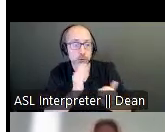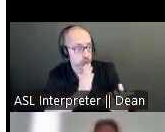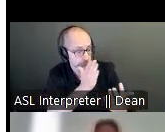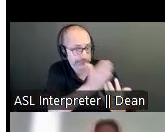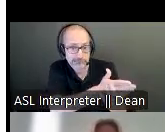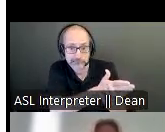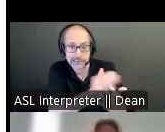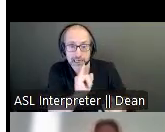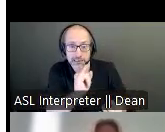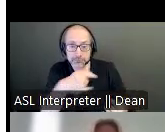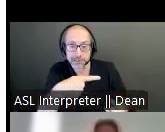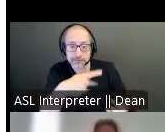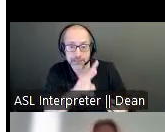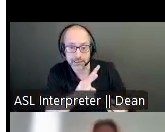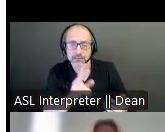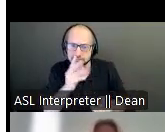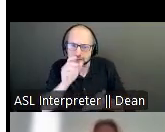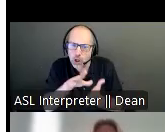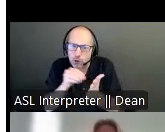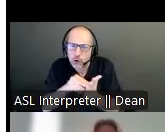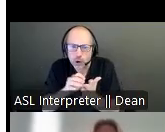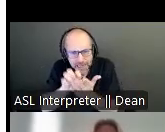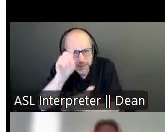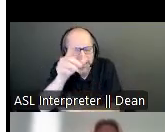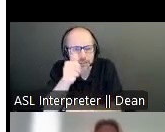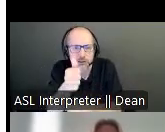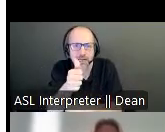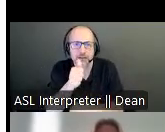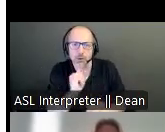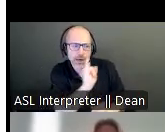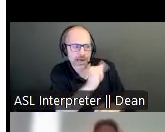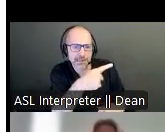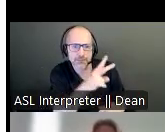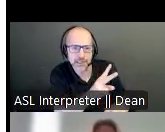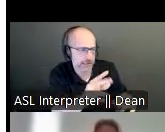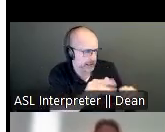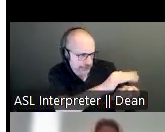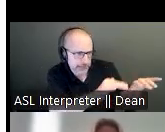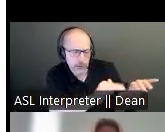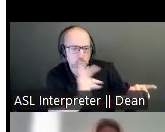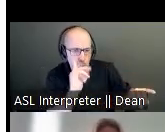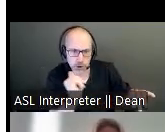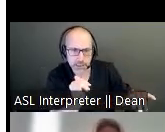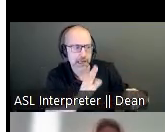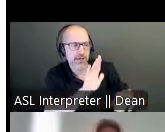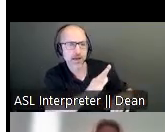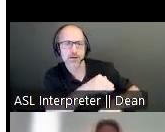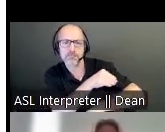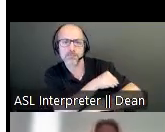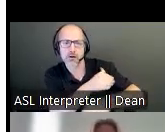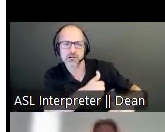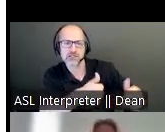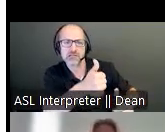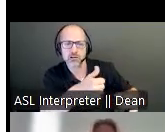dynamics of intimate partner violence, the control and power tactics that abusers use, and the